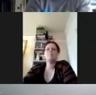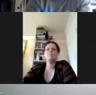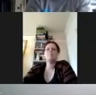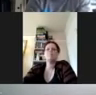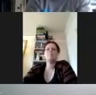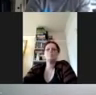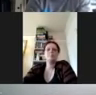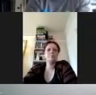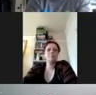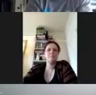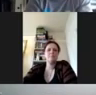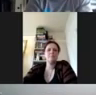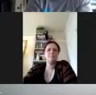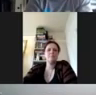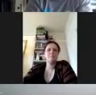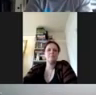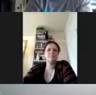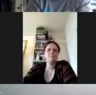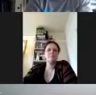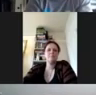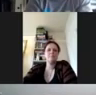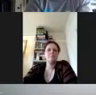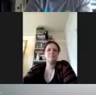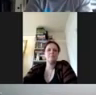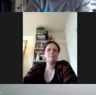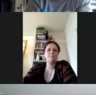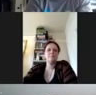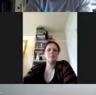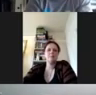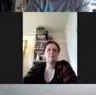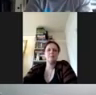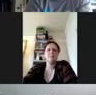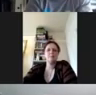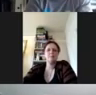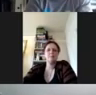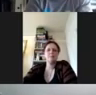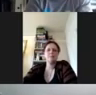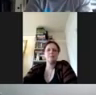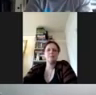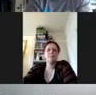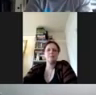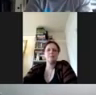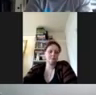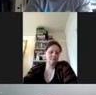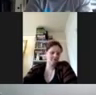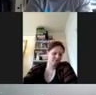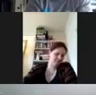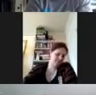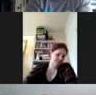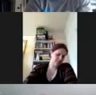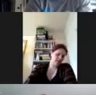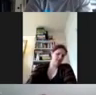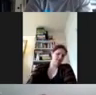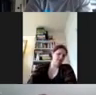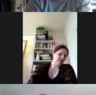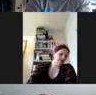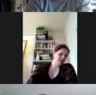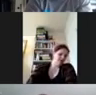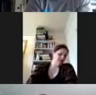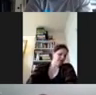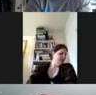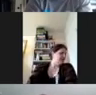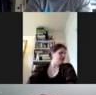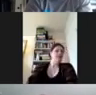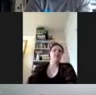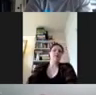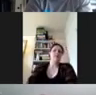first steps online or helping someone to do so. It probably is more directed for someone who's already online a little, but it should give you a good idea